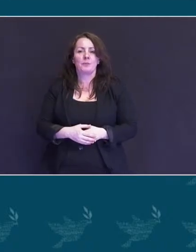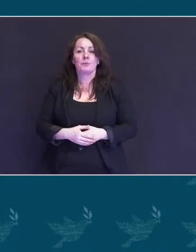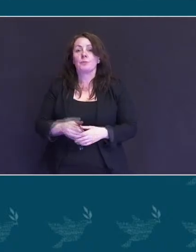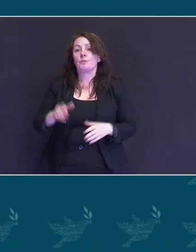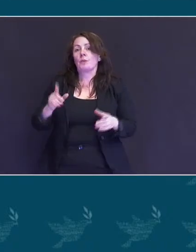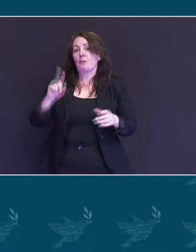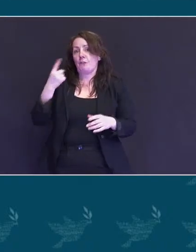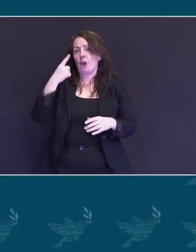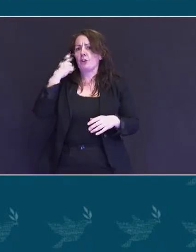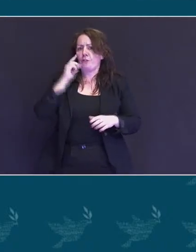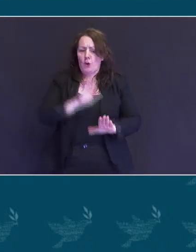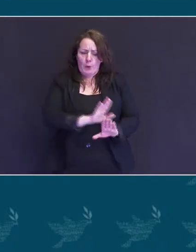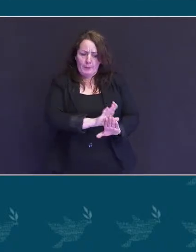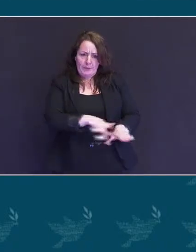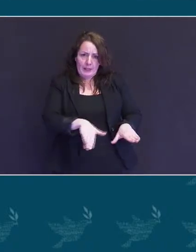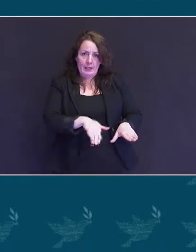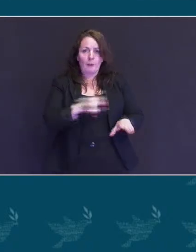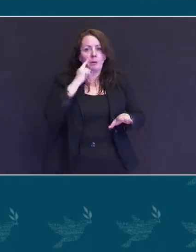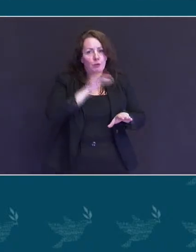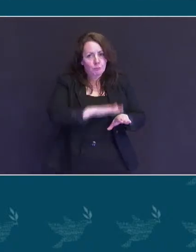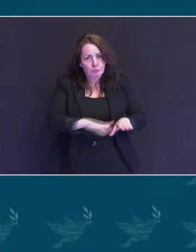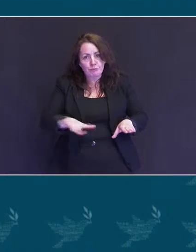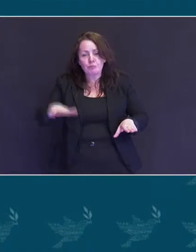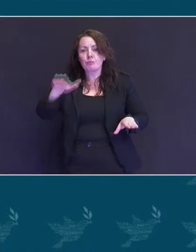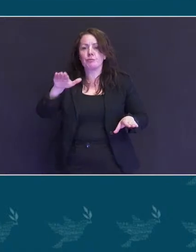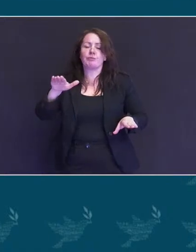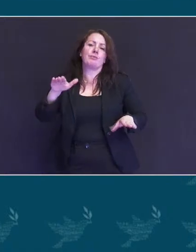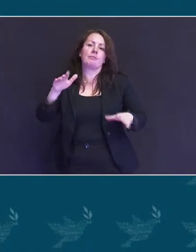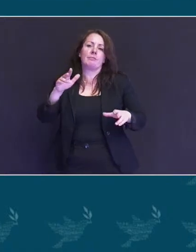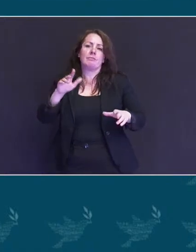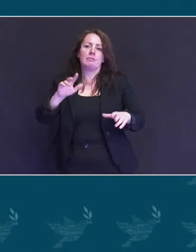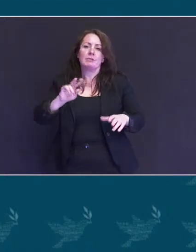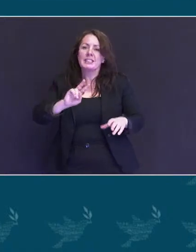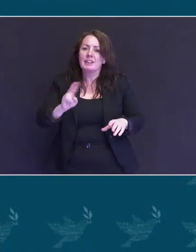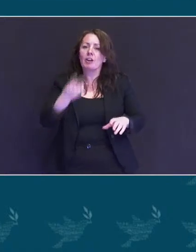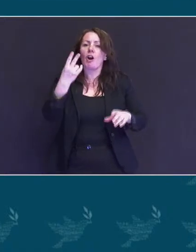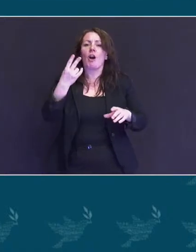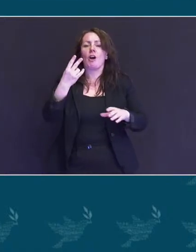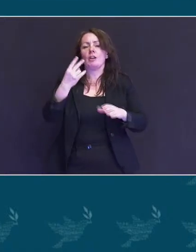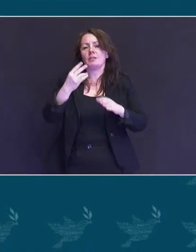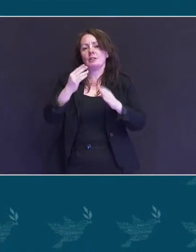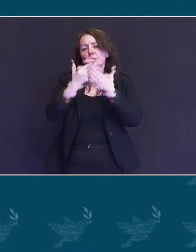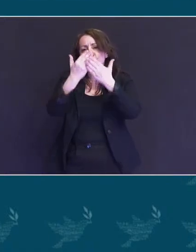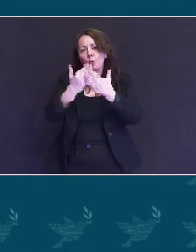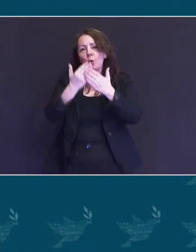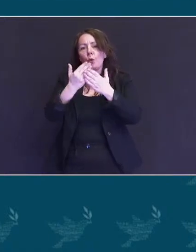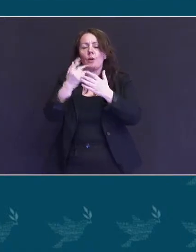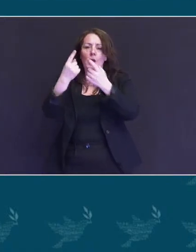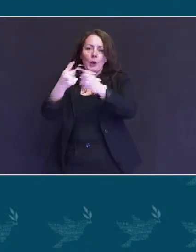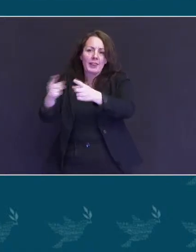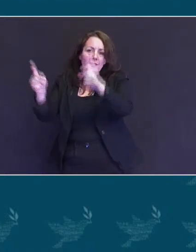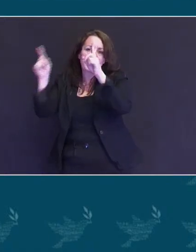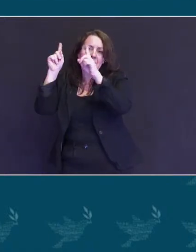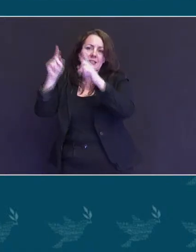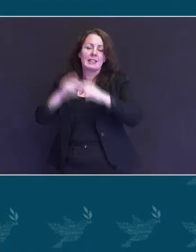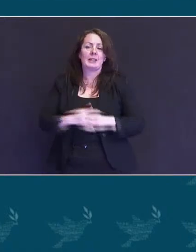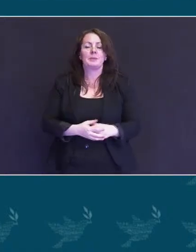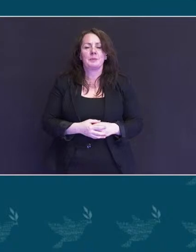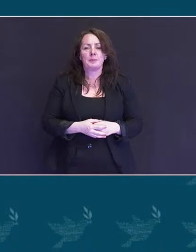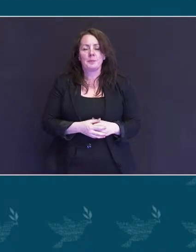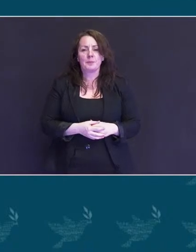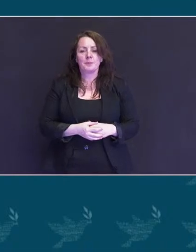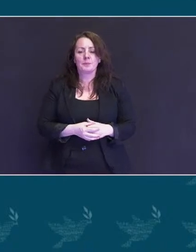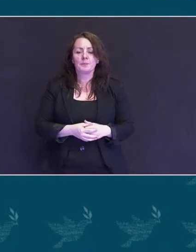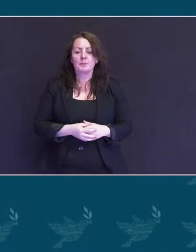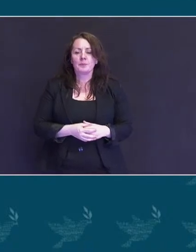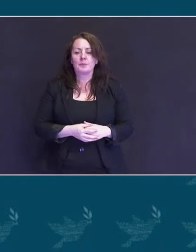4. Because our experiences is that teachers who are teaching in the higher grades have